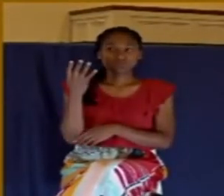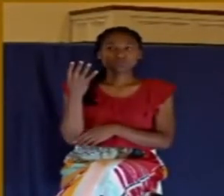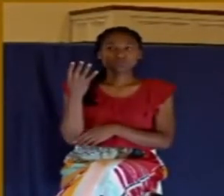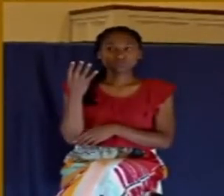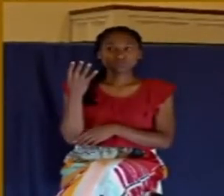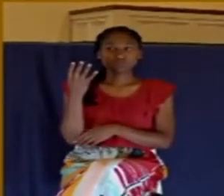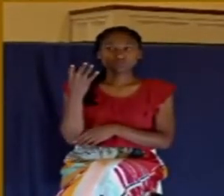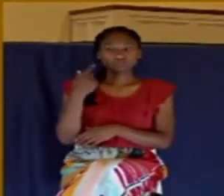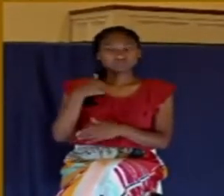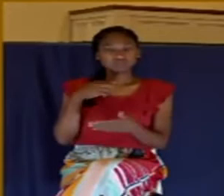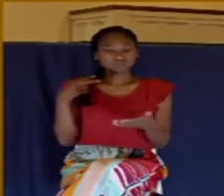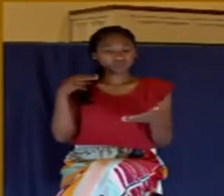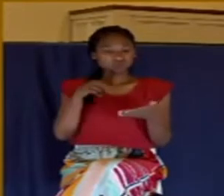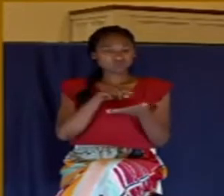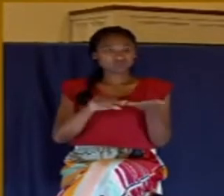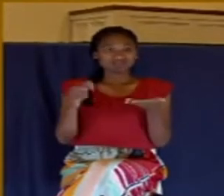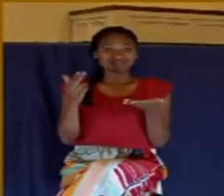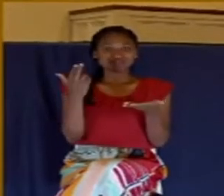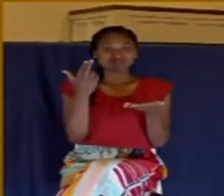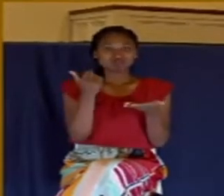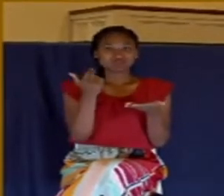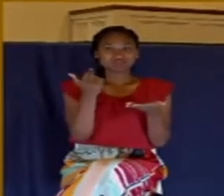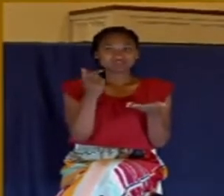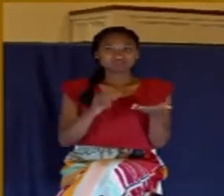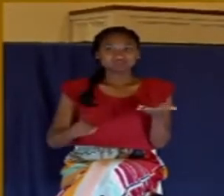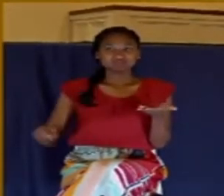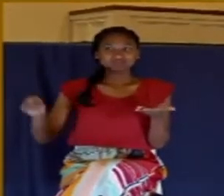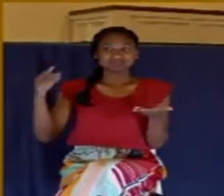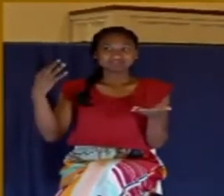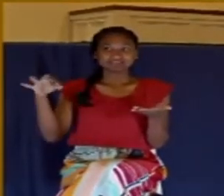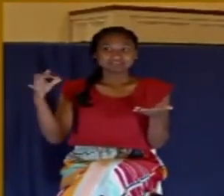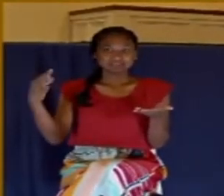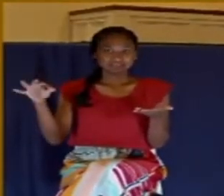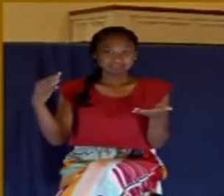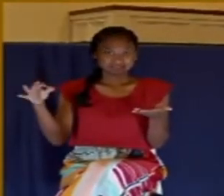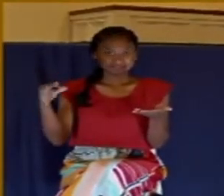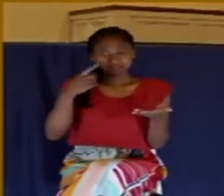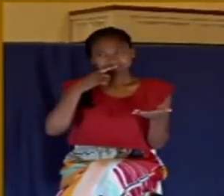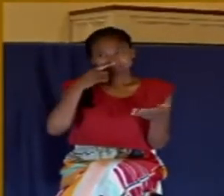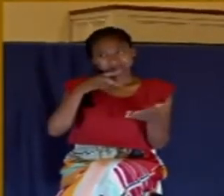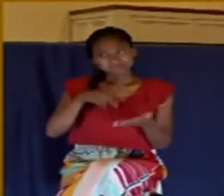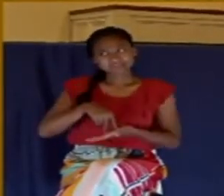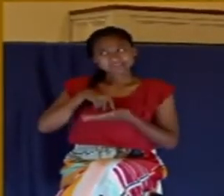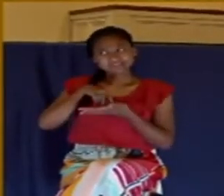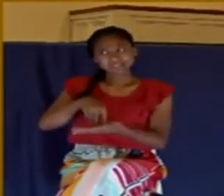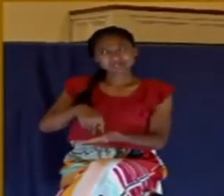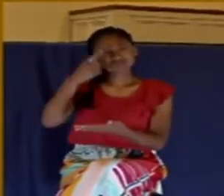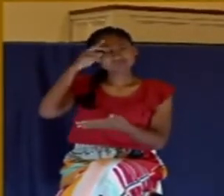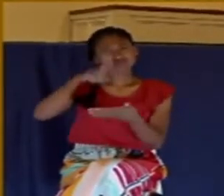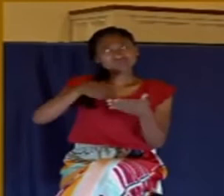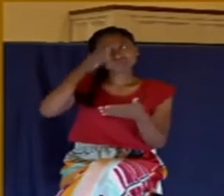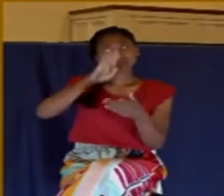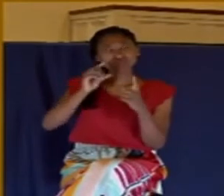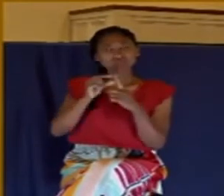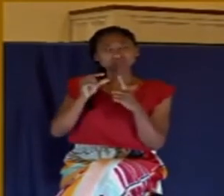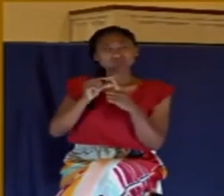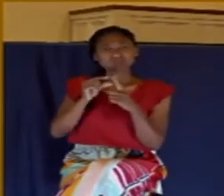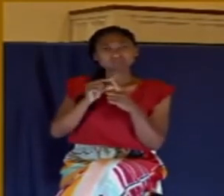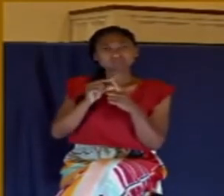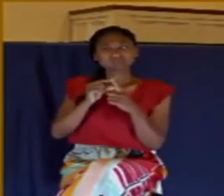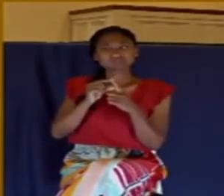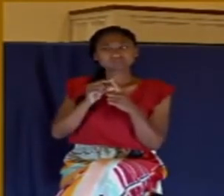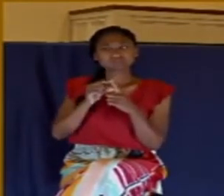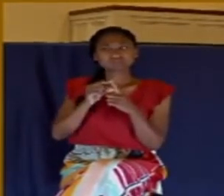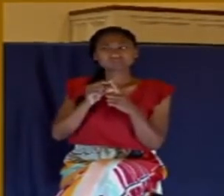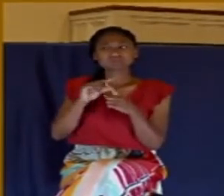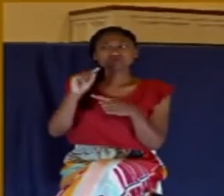this morning. We're going to look at verses 13 down to verse 19. Would you stand for the reading of God's word this morning?